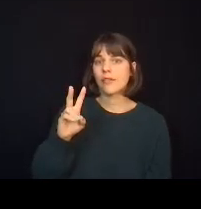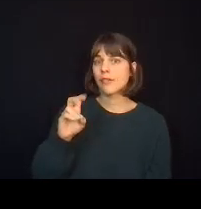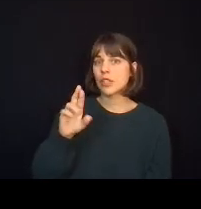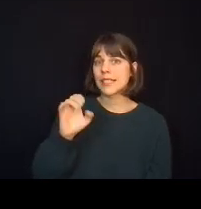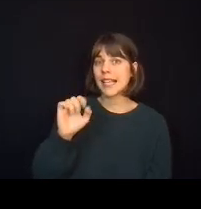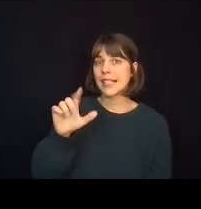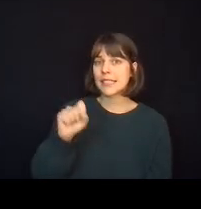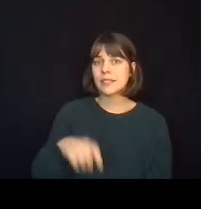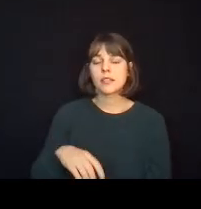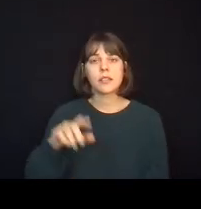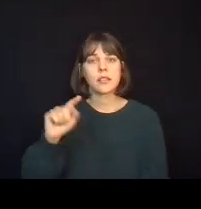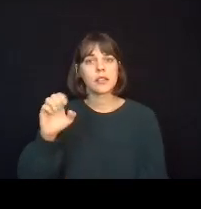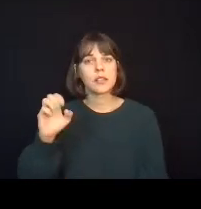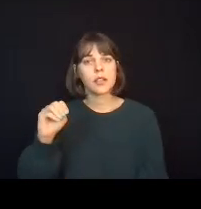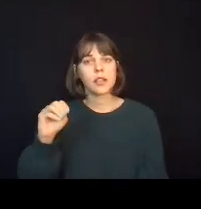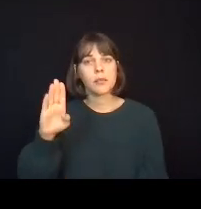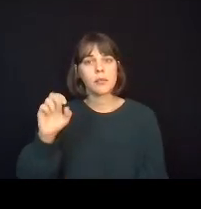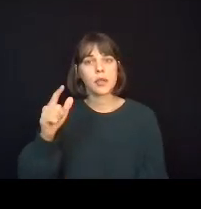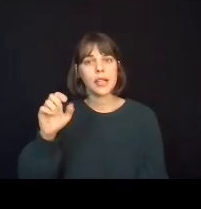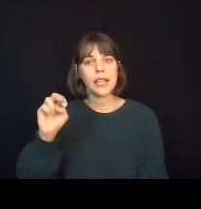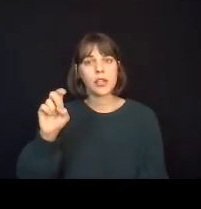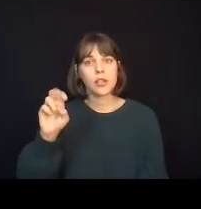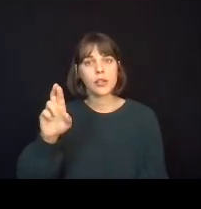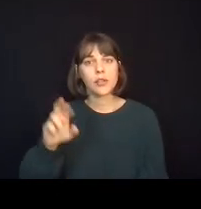Tom Bergender.